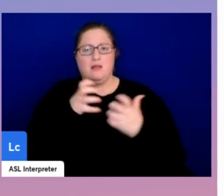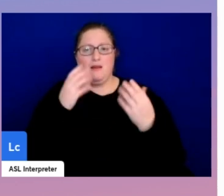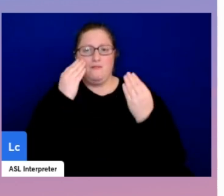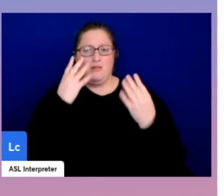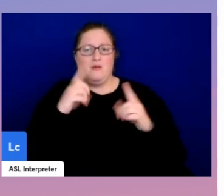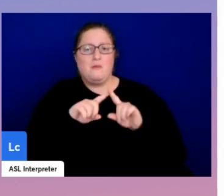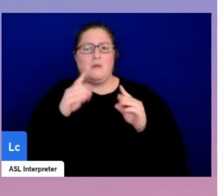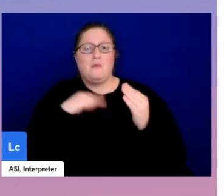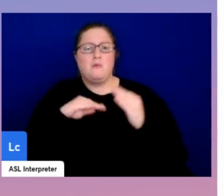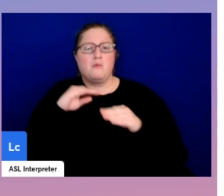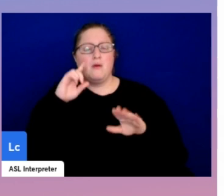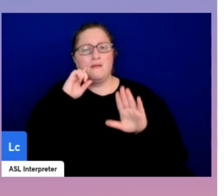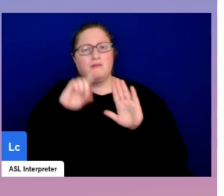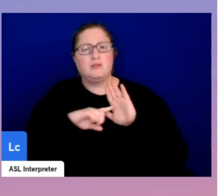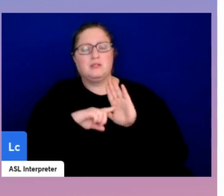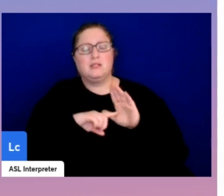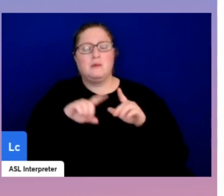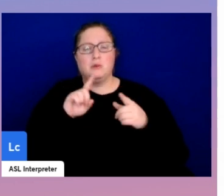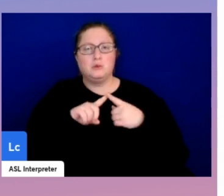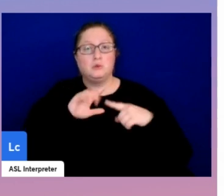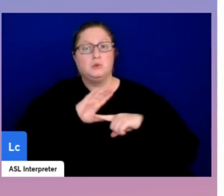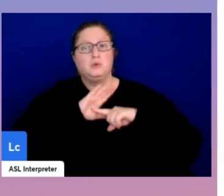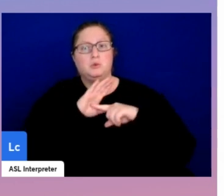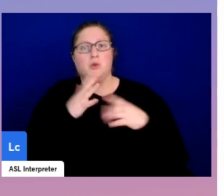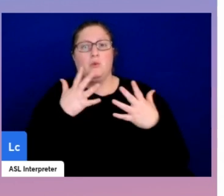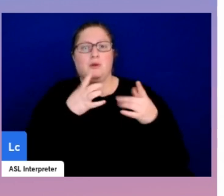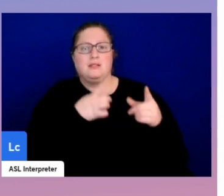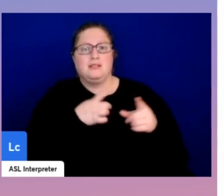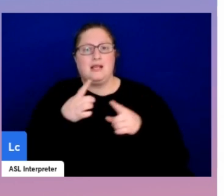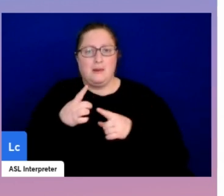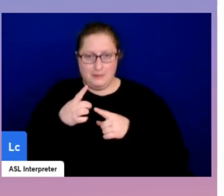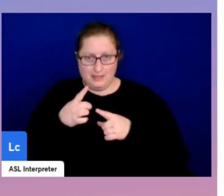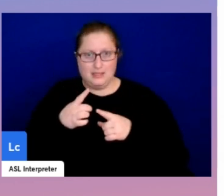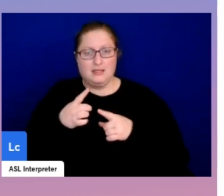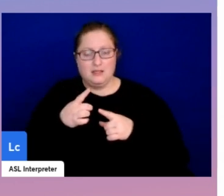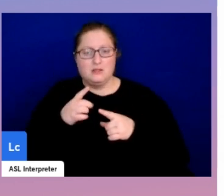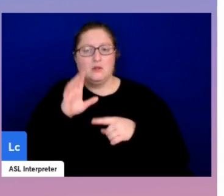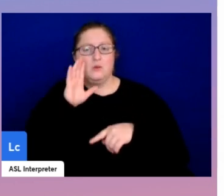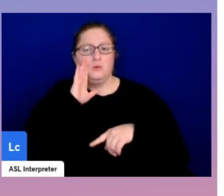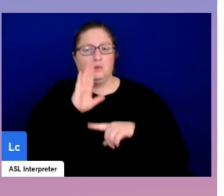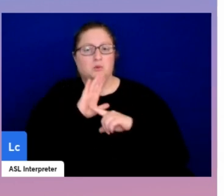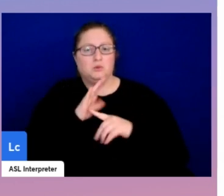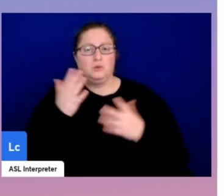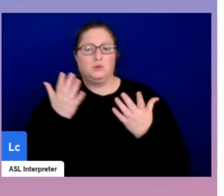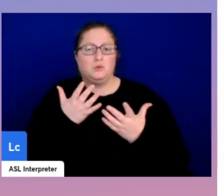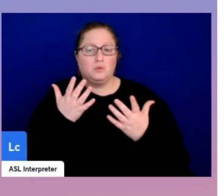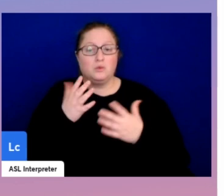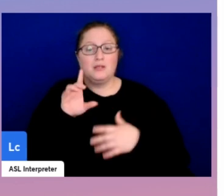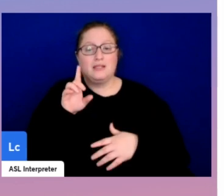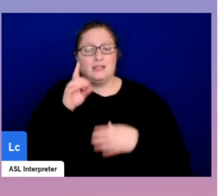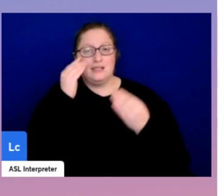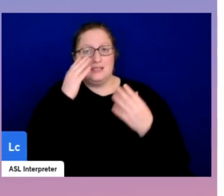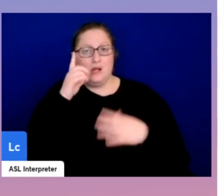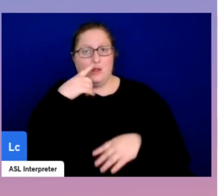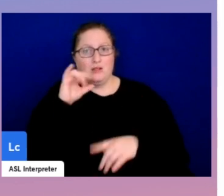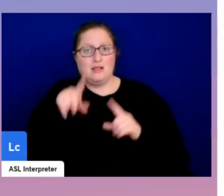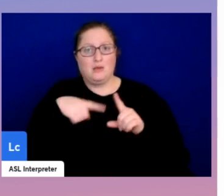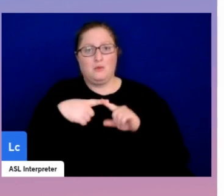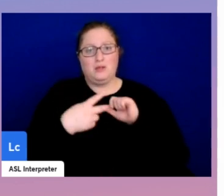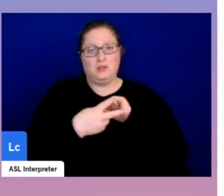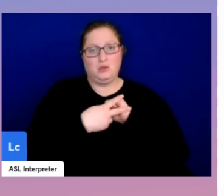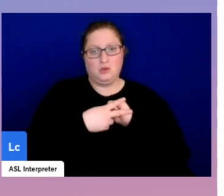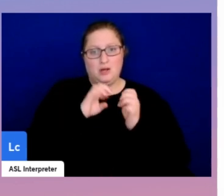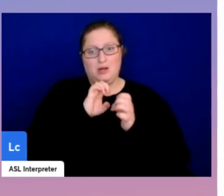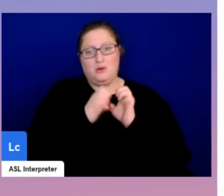more just for demo purposes, just to kind of show what's kind of happening behind the scenes. So we'll show what the data looks like when it's stored encrypted